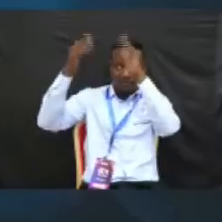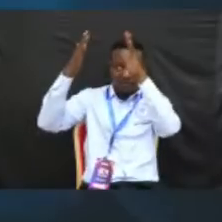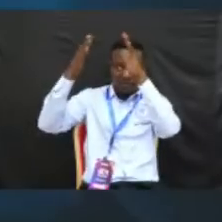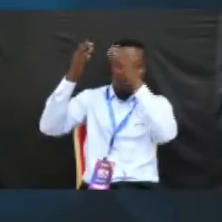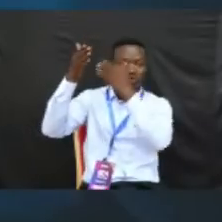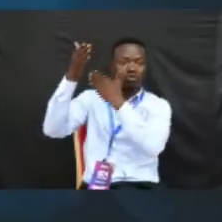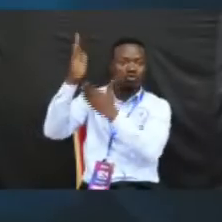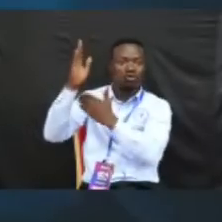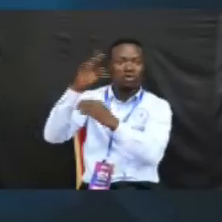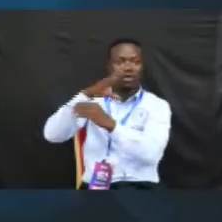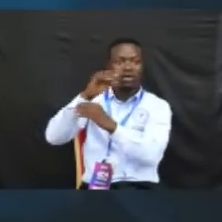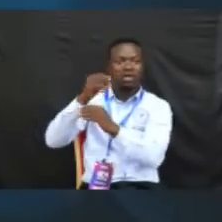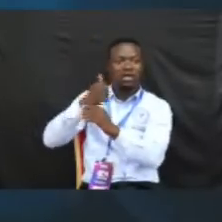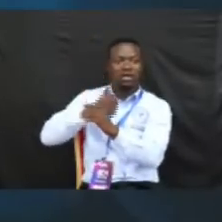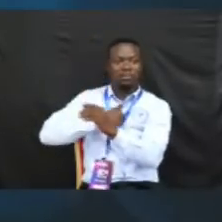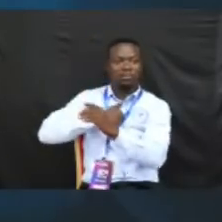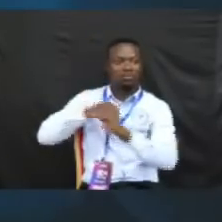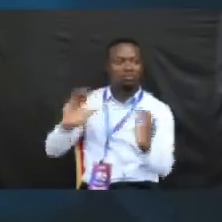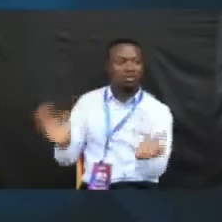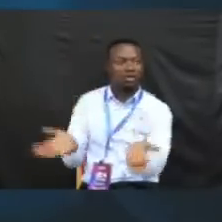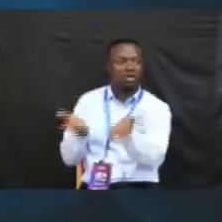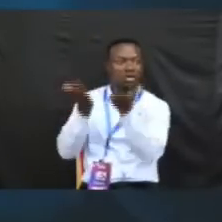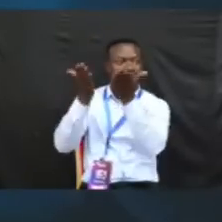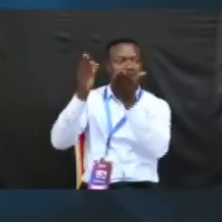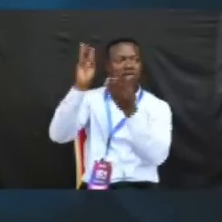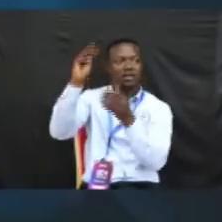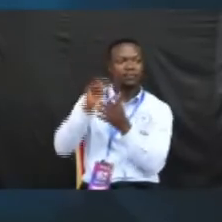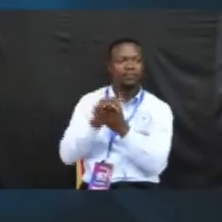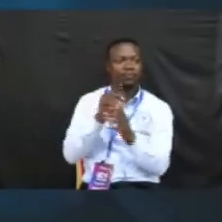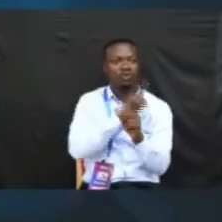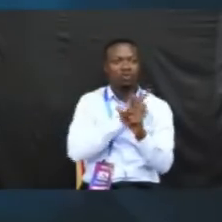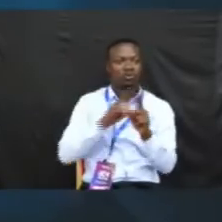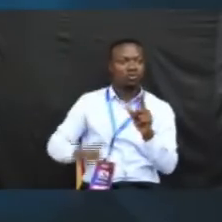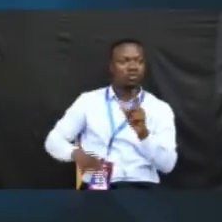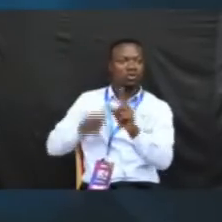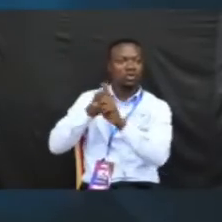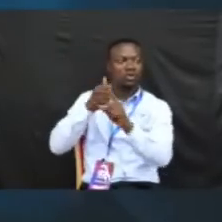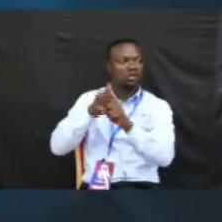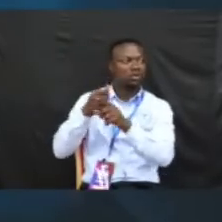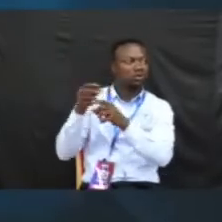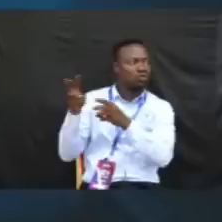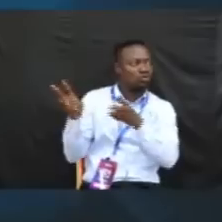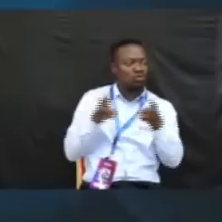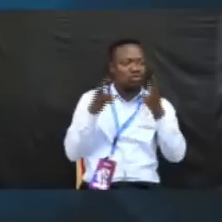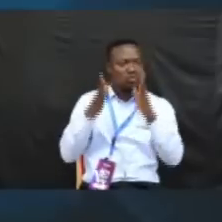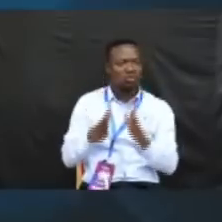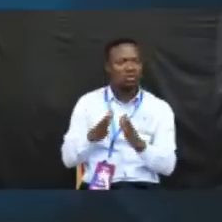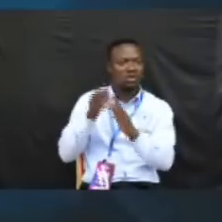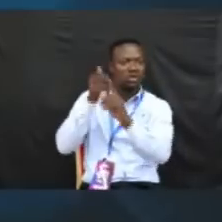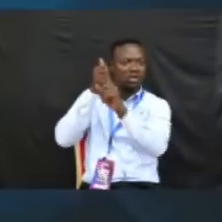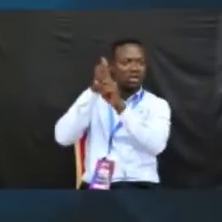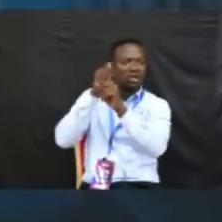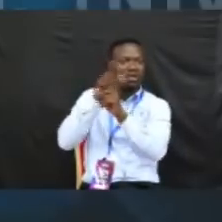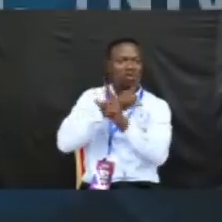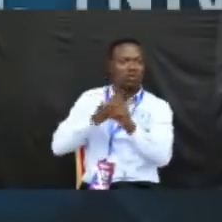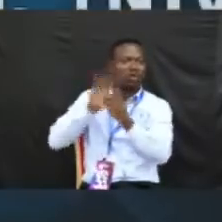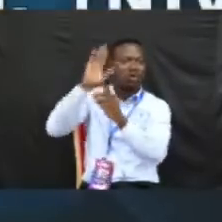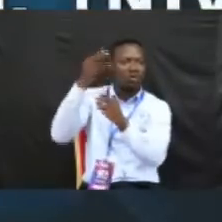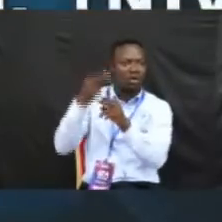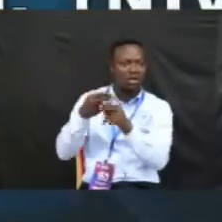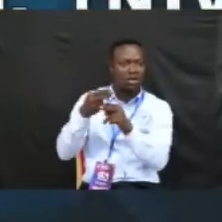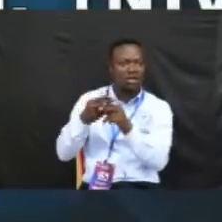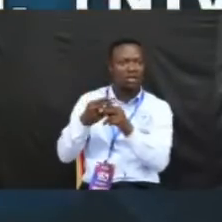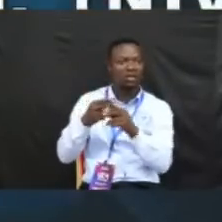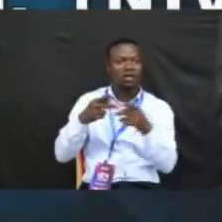God and I will exalt him. The Lord is a warrior. The Lord is his name.